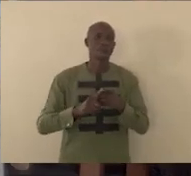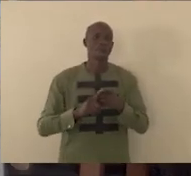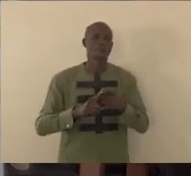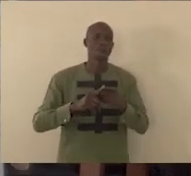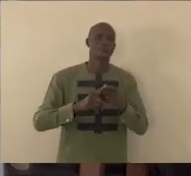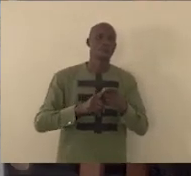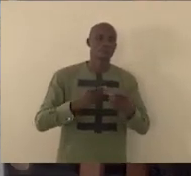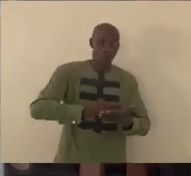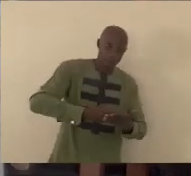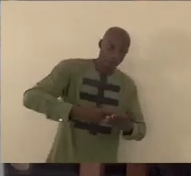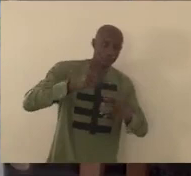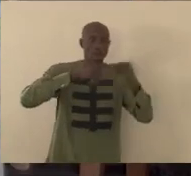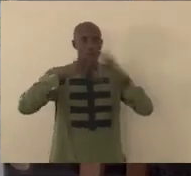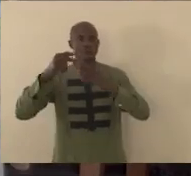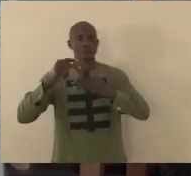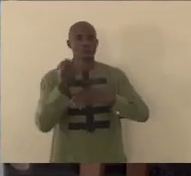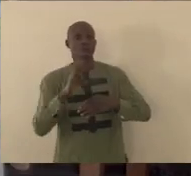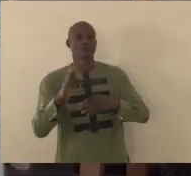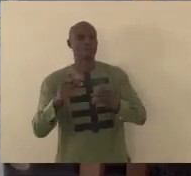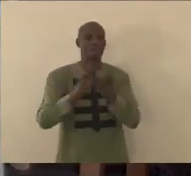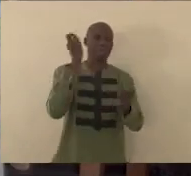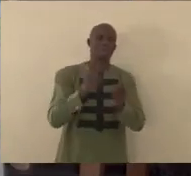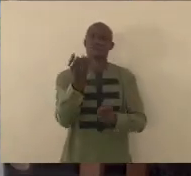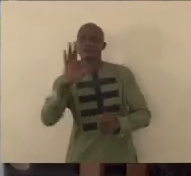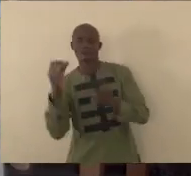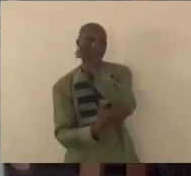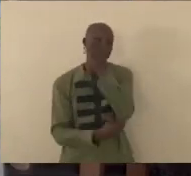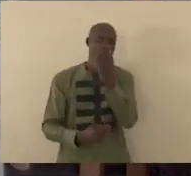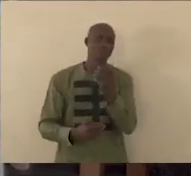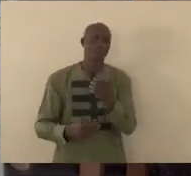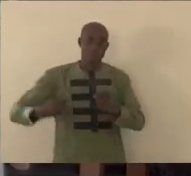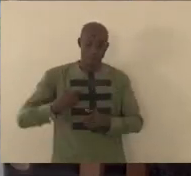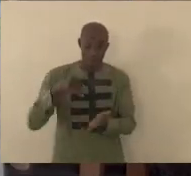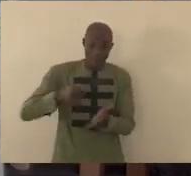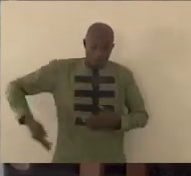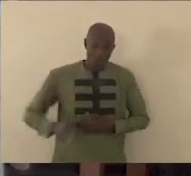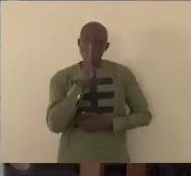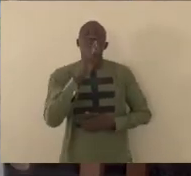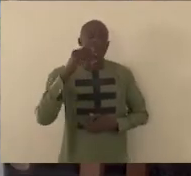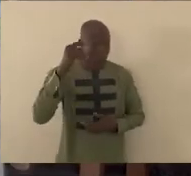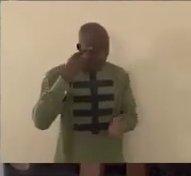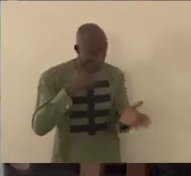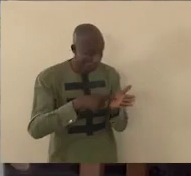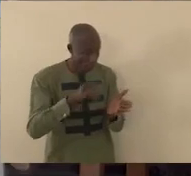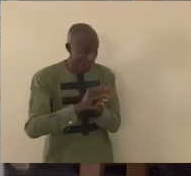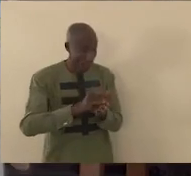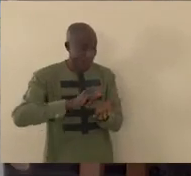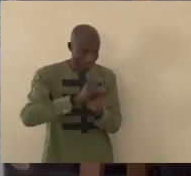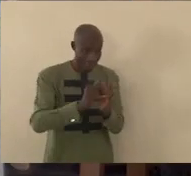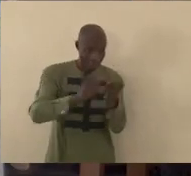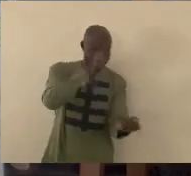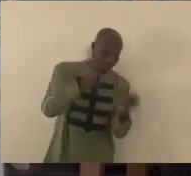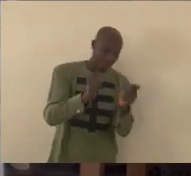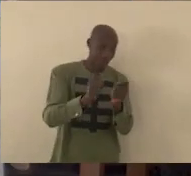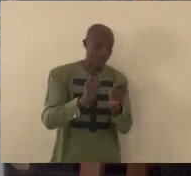the foundation for the coming anarchy, or the revenge of the poor. And it should be noted that such revenge of the poor will